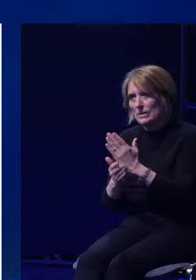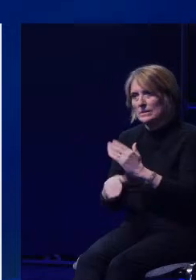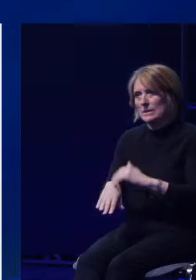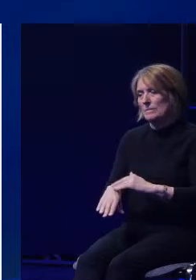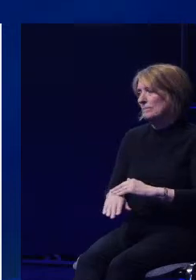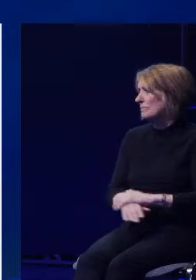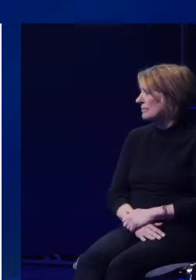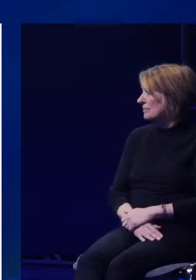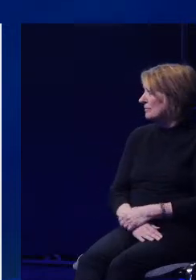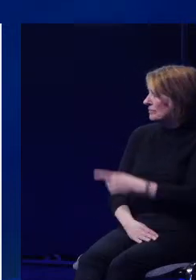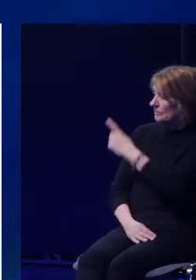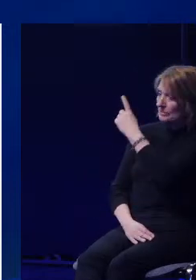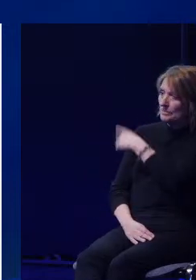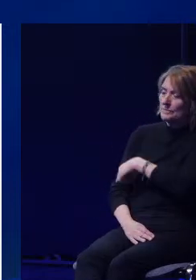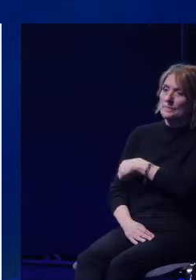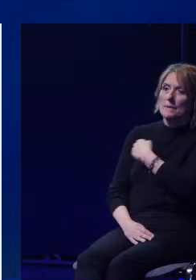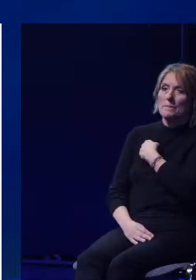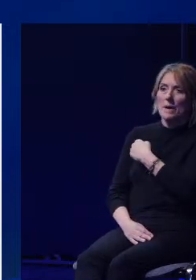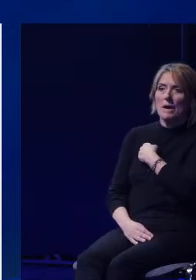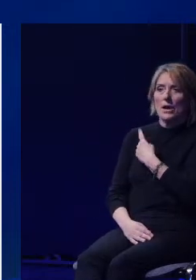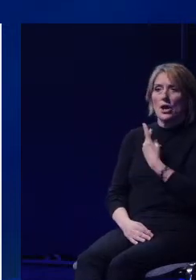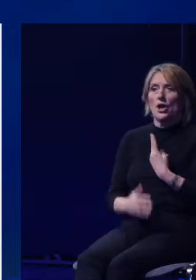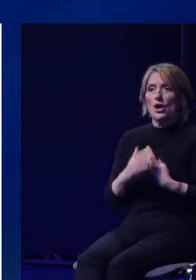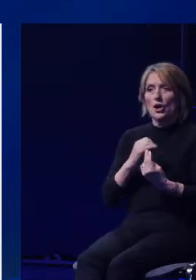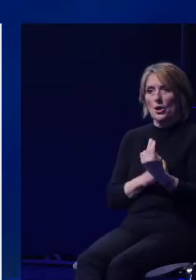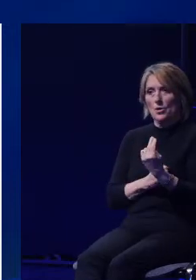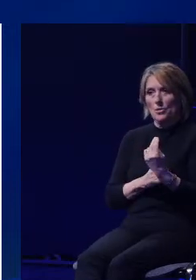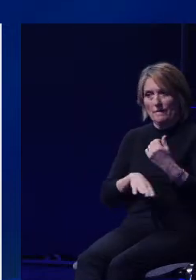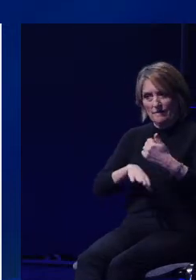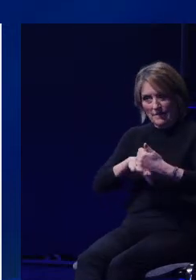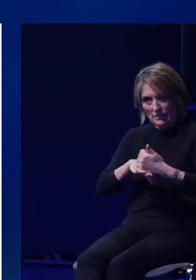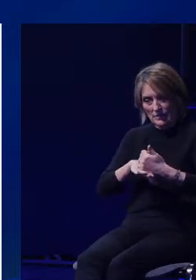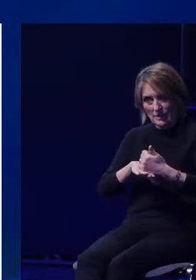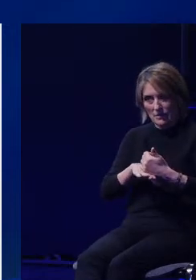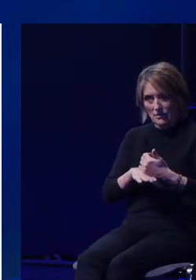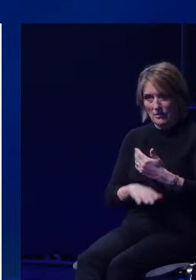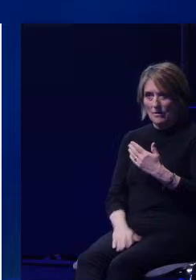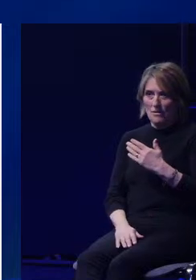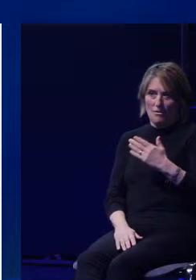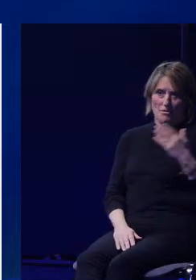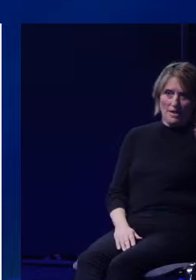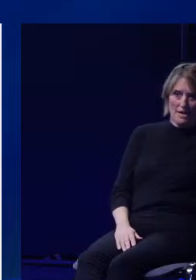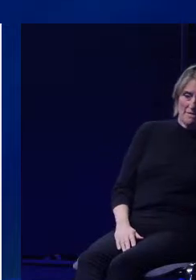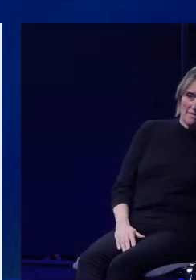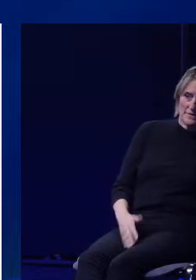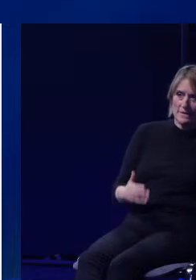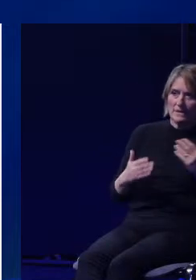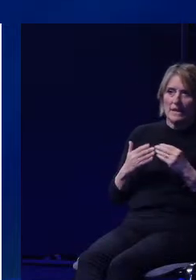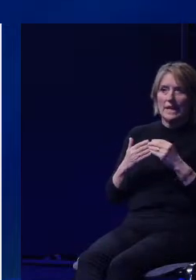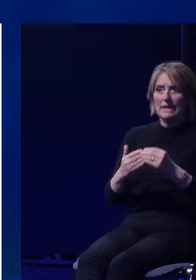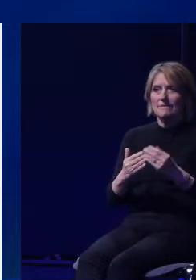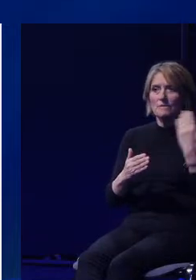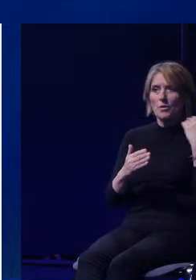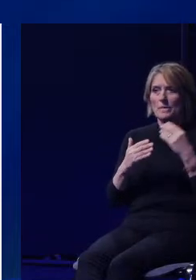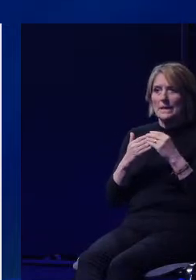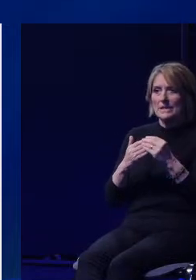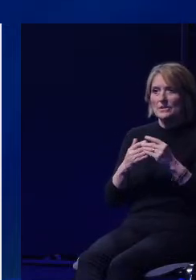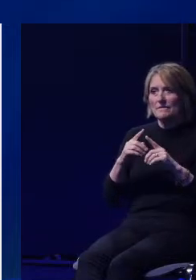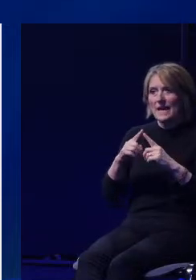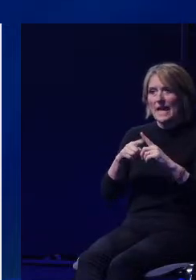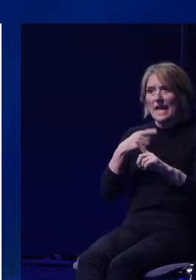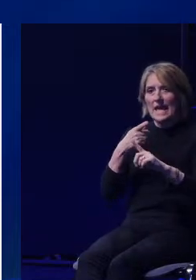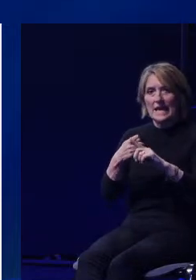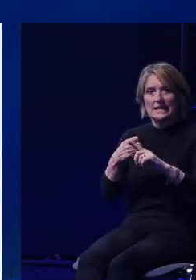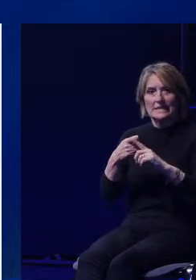Matteo Ghiberti here is my co-founder. This is the guy on the far left. He's the former lead developer of Xsense. Can I just see a show of hand who knows